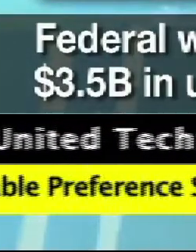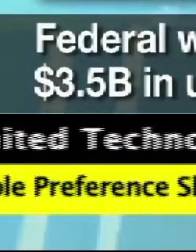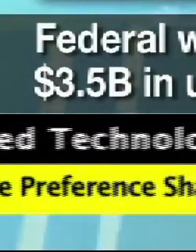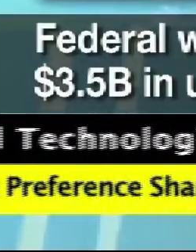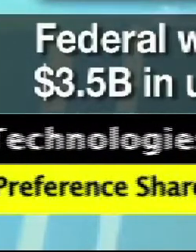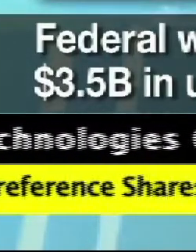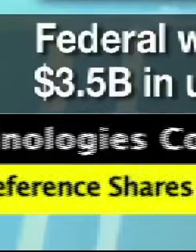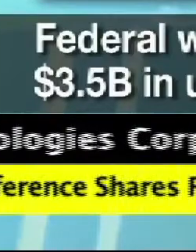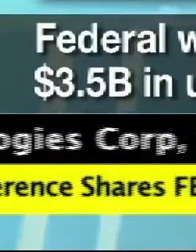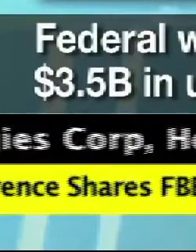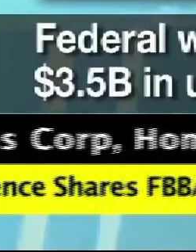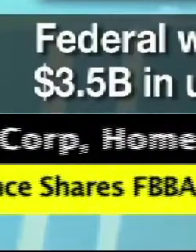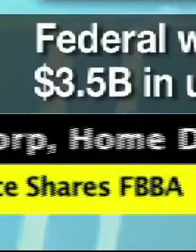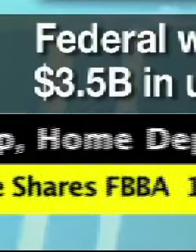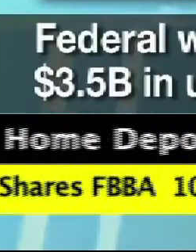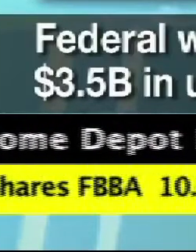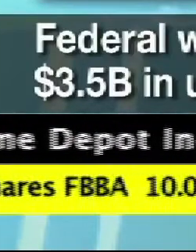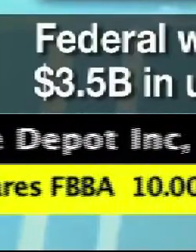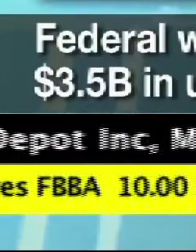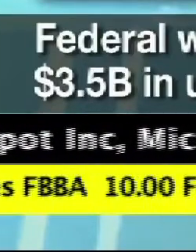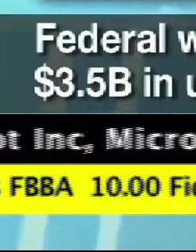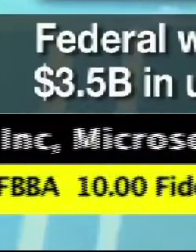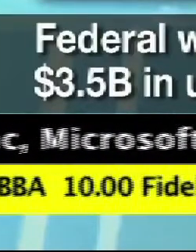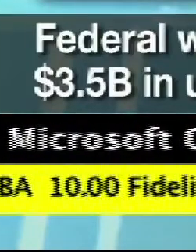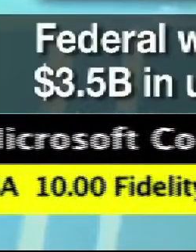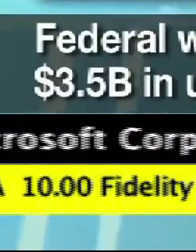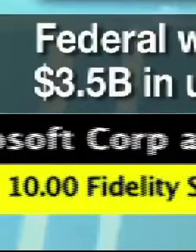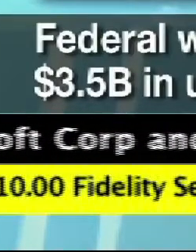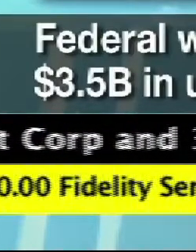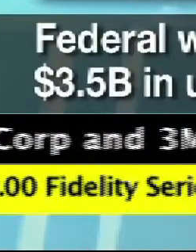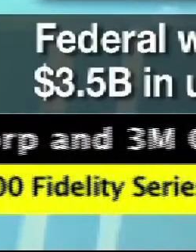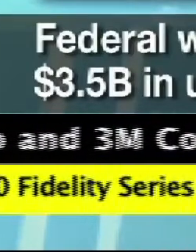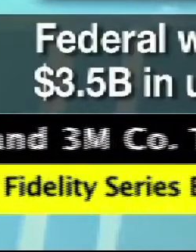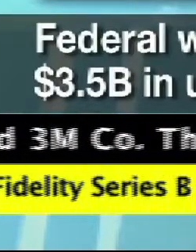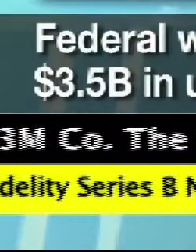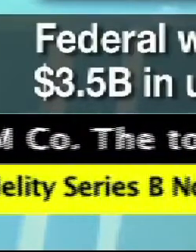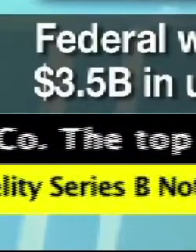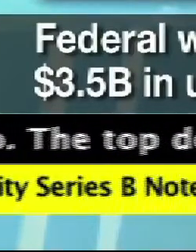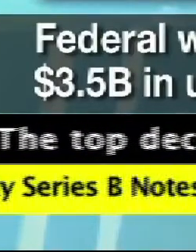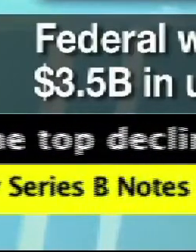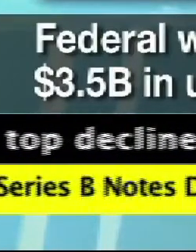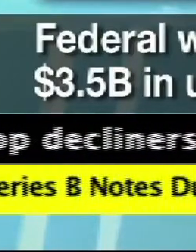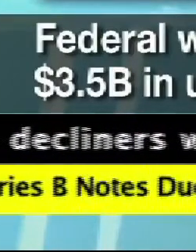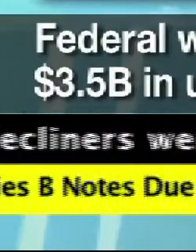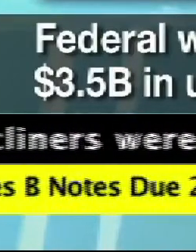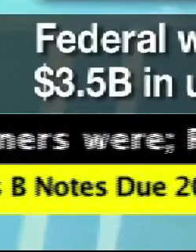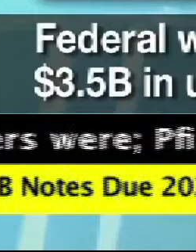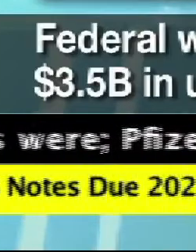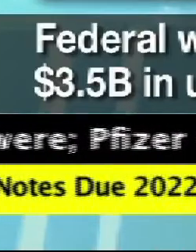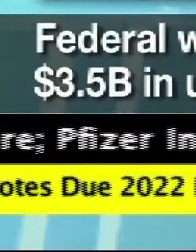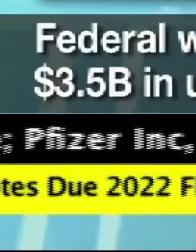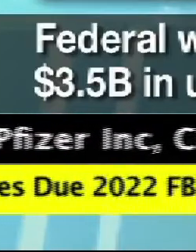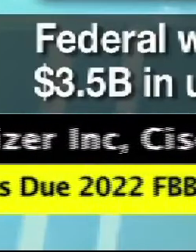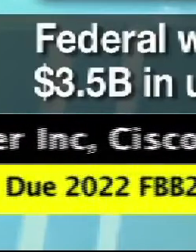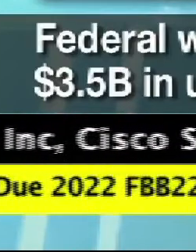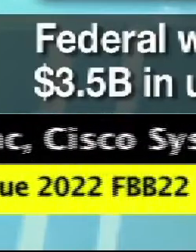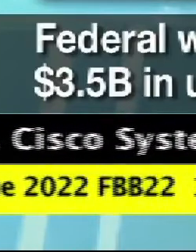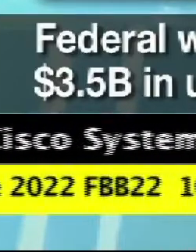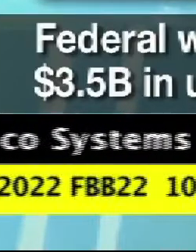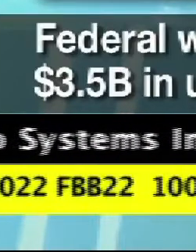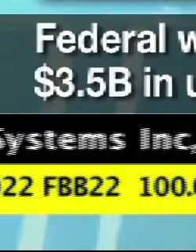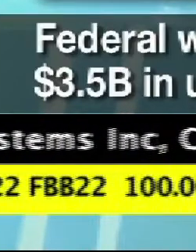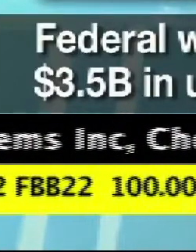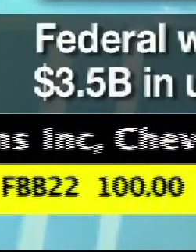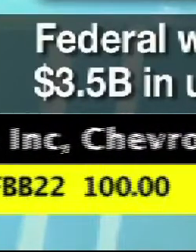the previous year. The IRS said almost 305,000 federal workers and retirees owed back taxes up to September